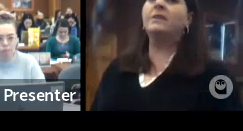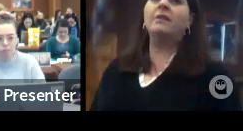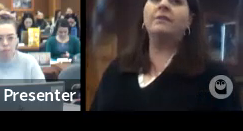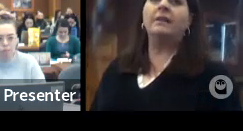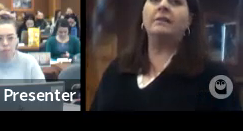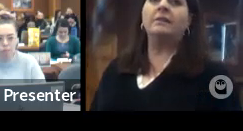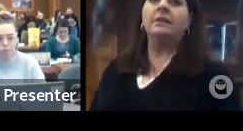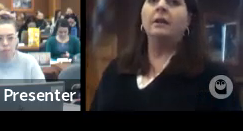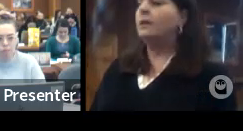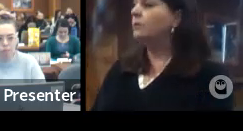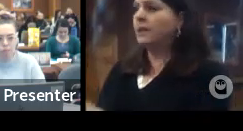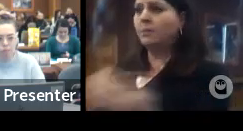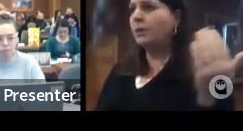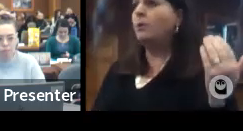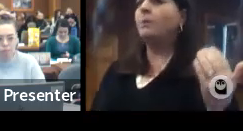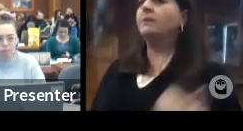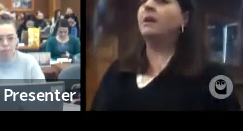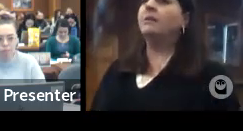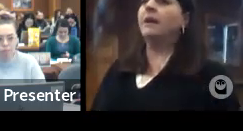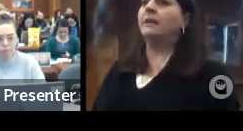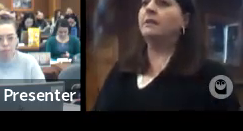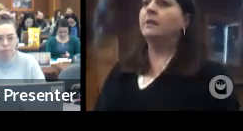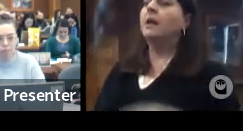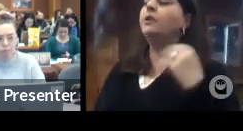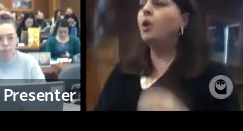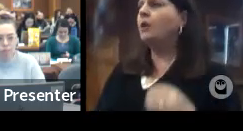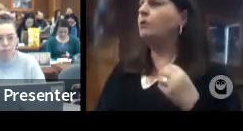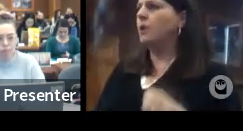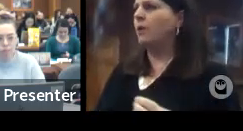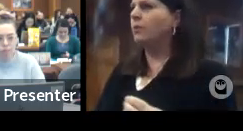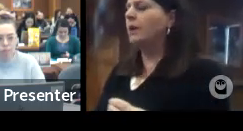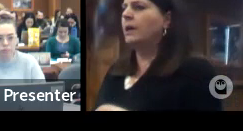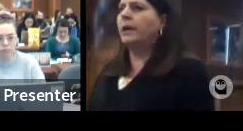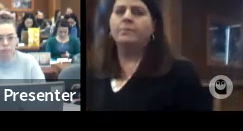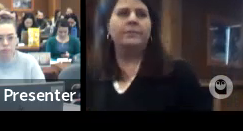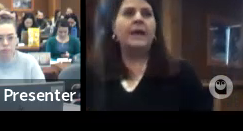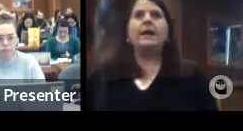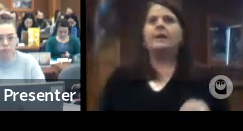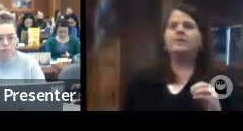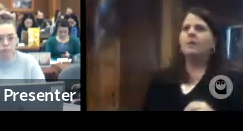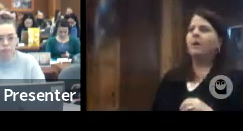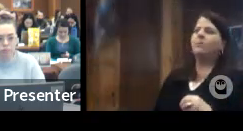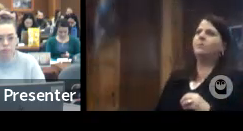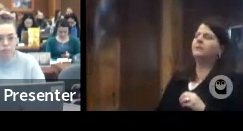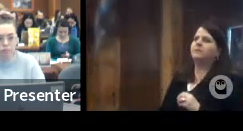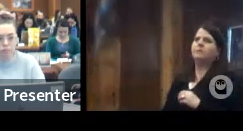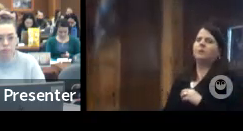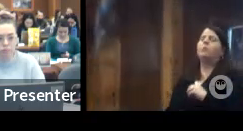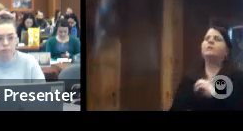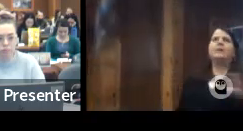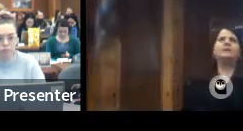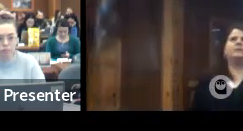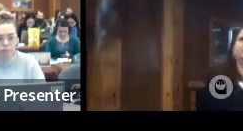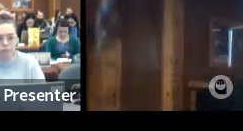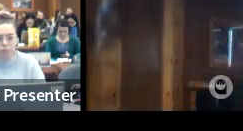me what you know about the cycle of violence. Then you tell me what you know about the cycle of violence. Know what you know. That I saw probably to